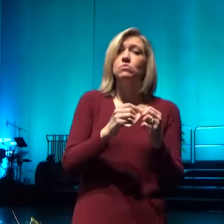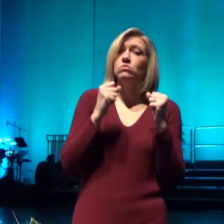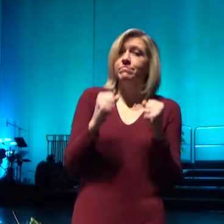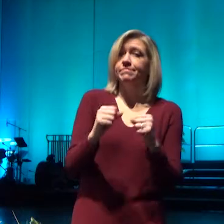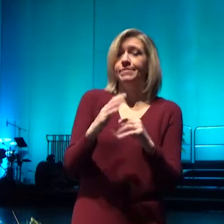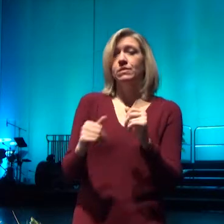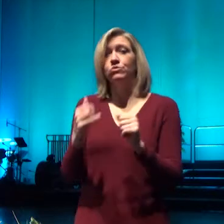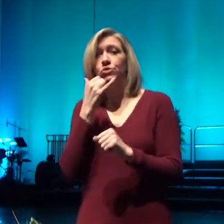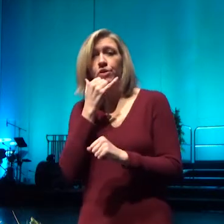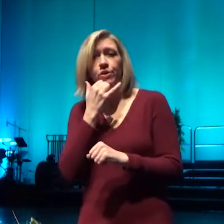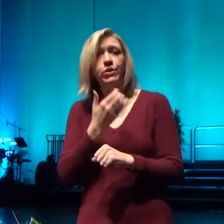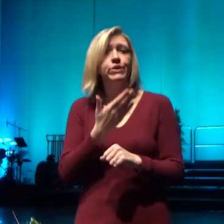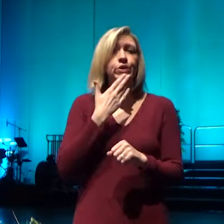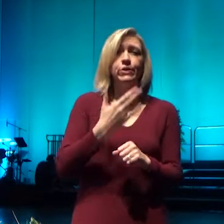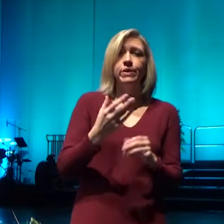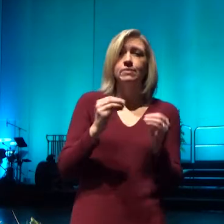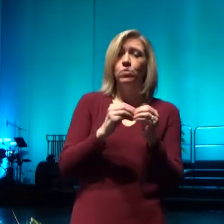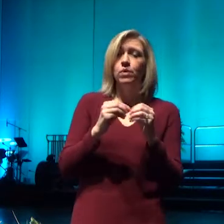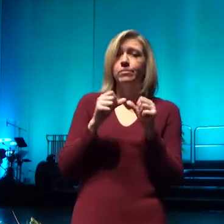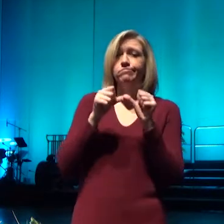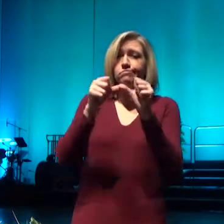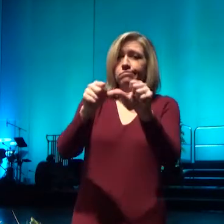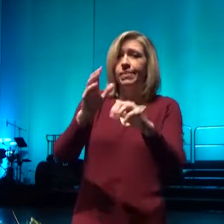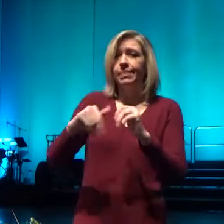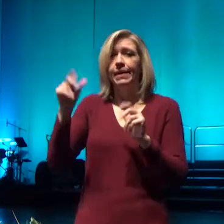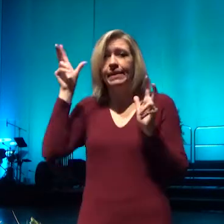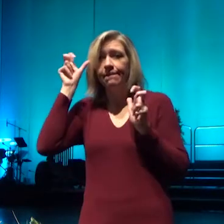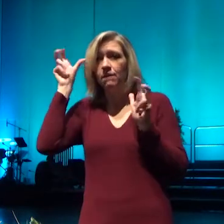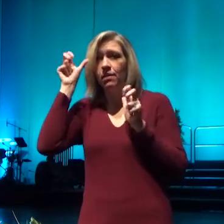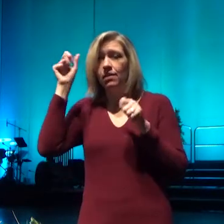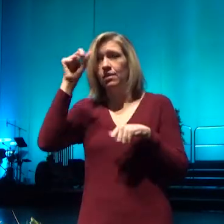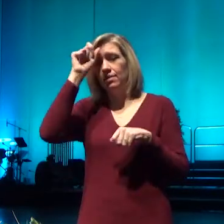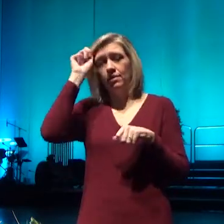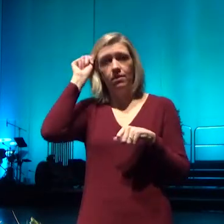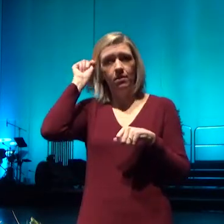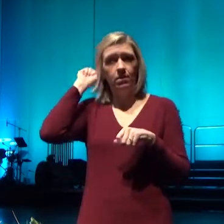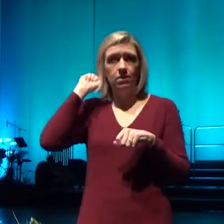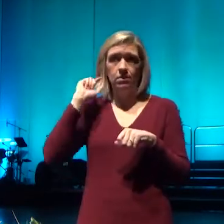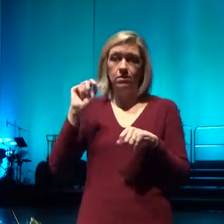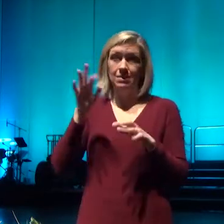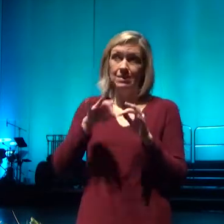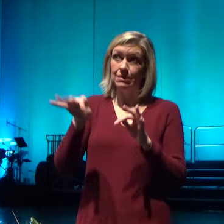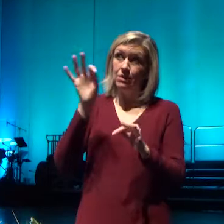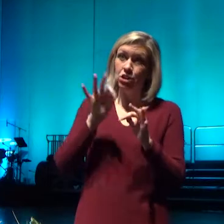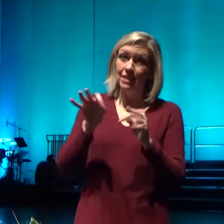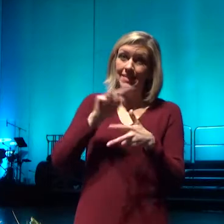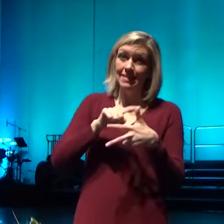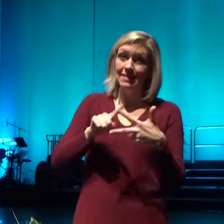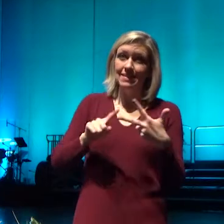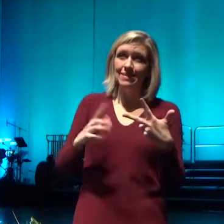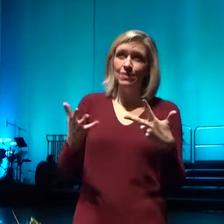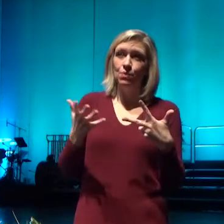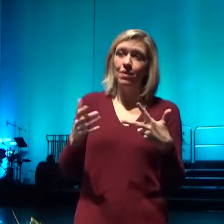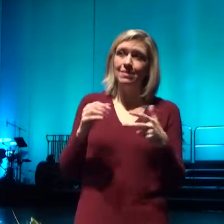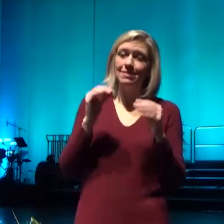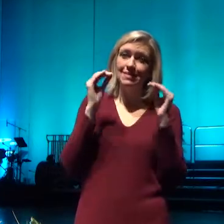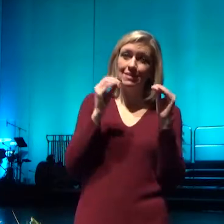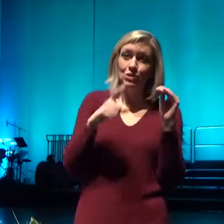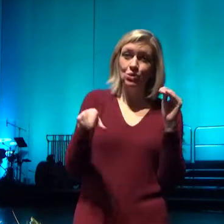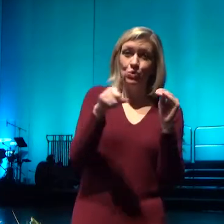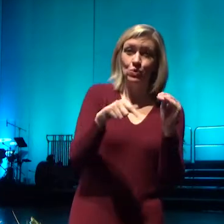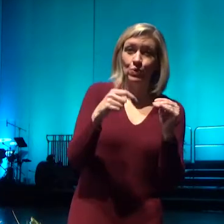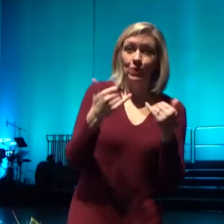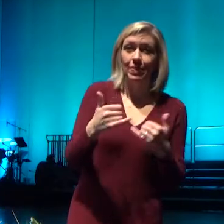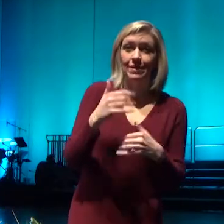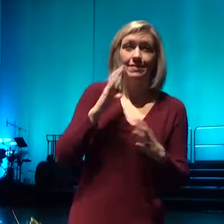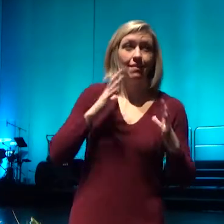more permanent than evil." What do the spirits have to teach you this holiday season?